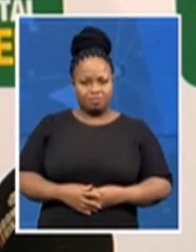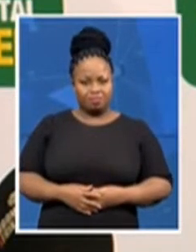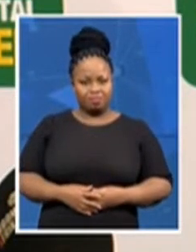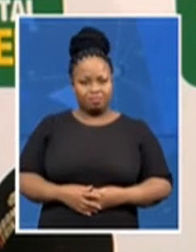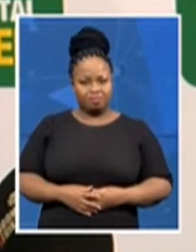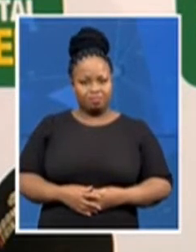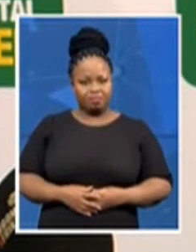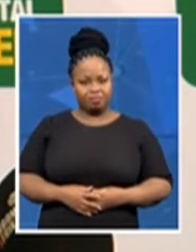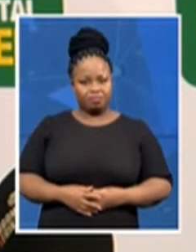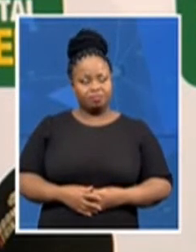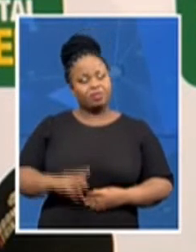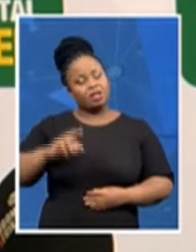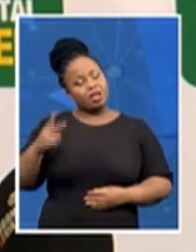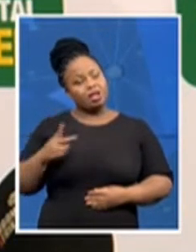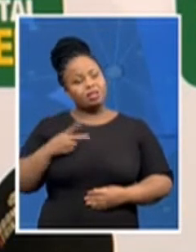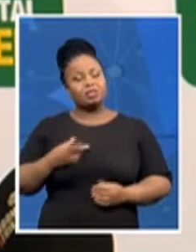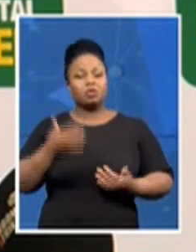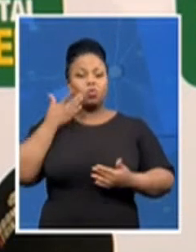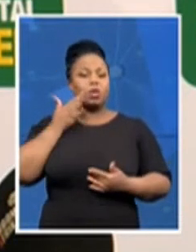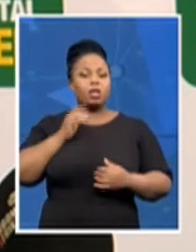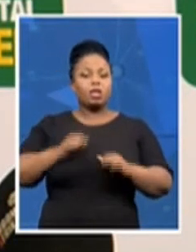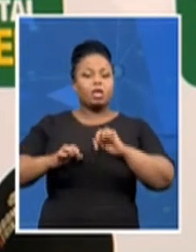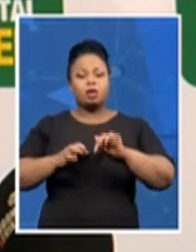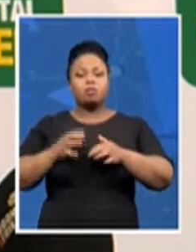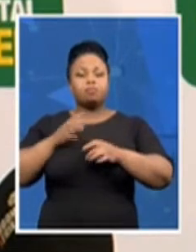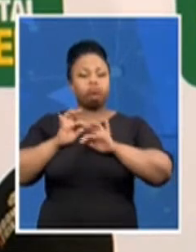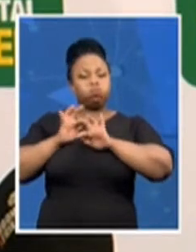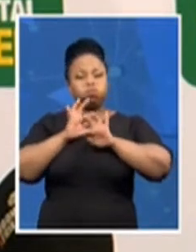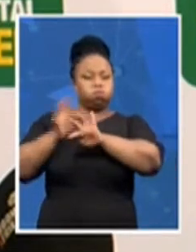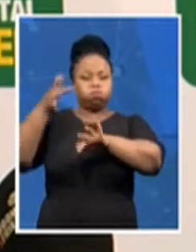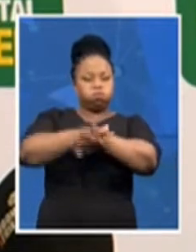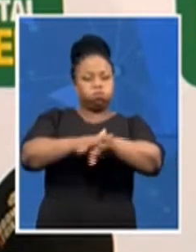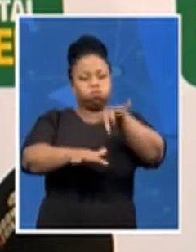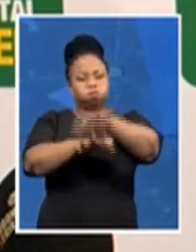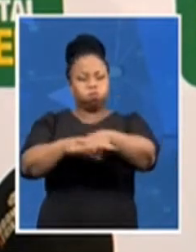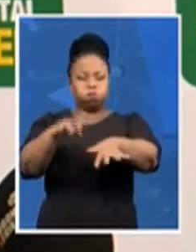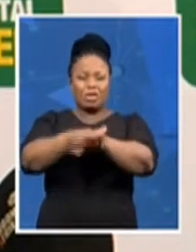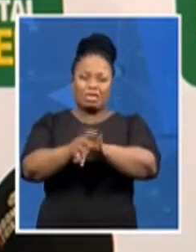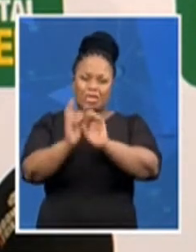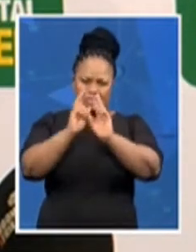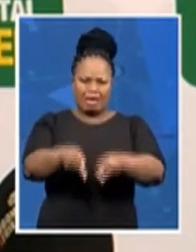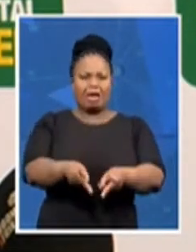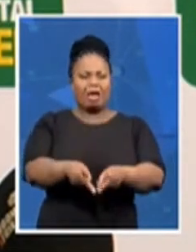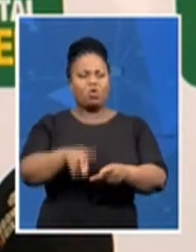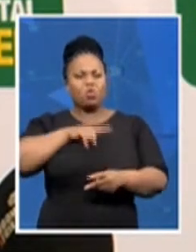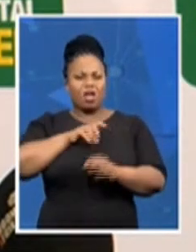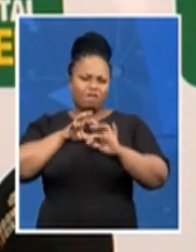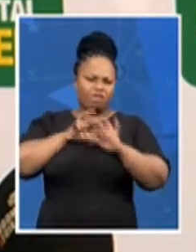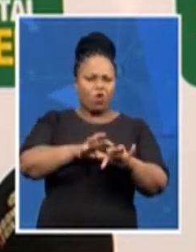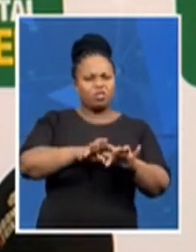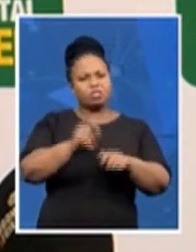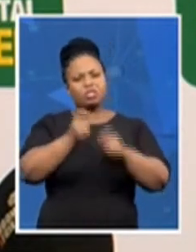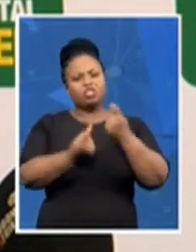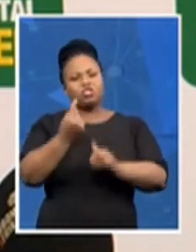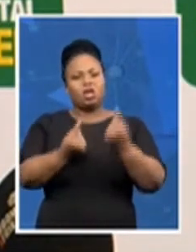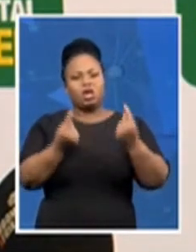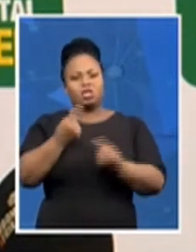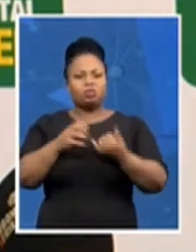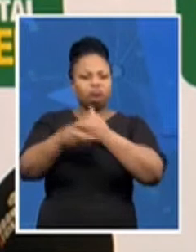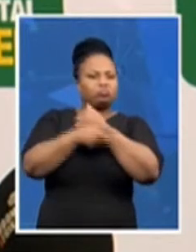stampede as they fought each other over the stolen goods. As of